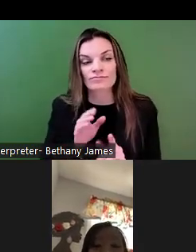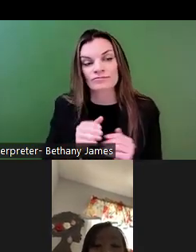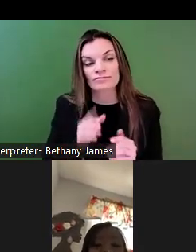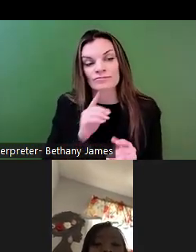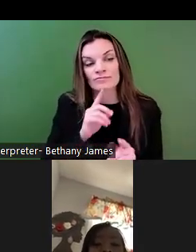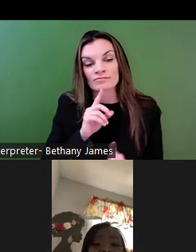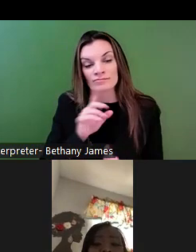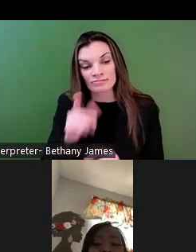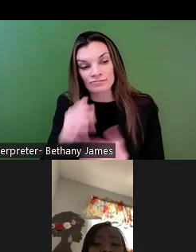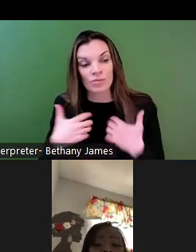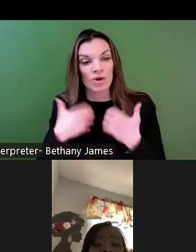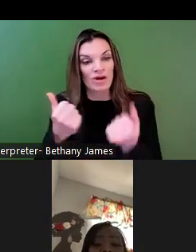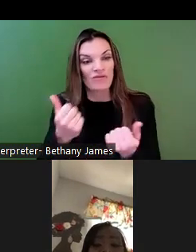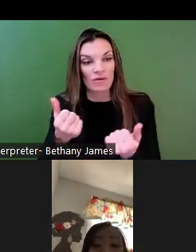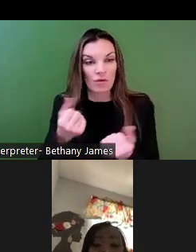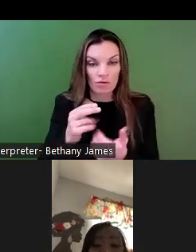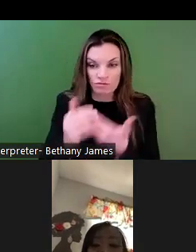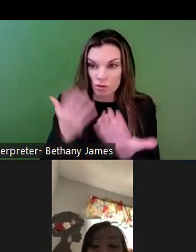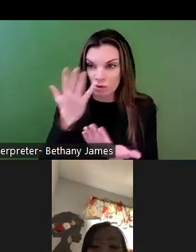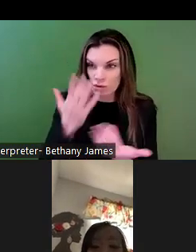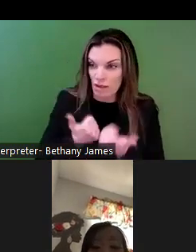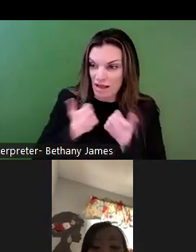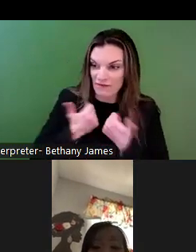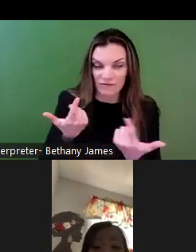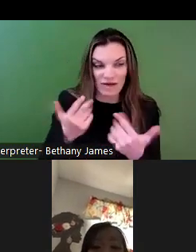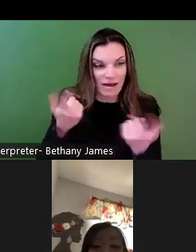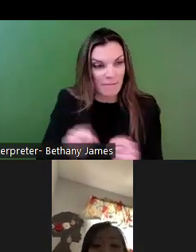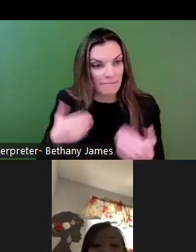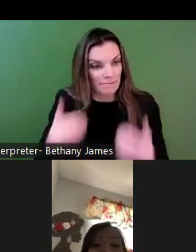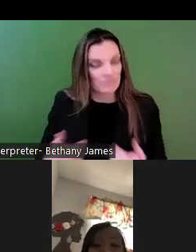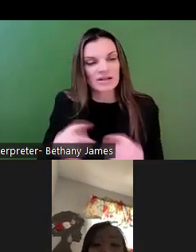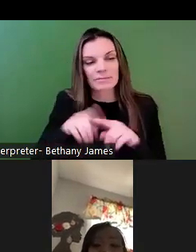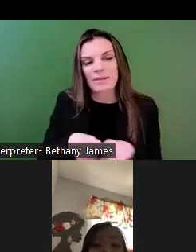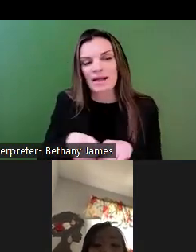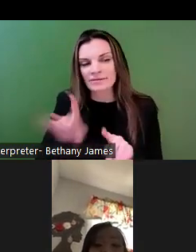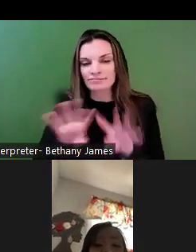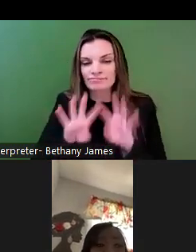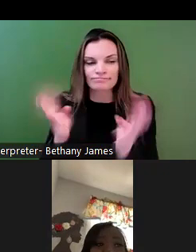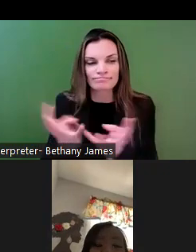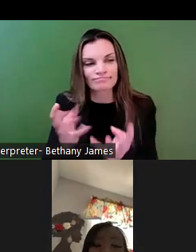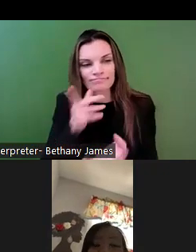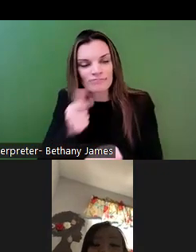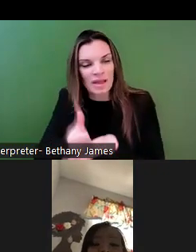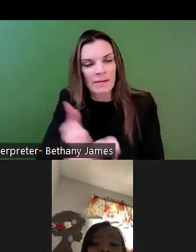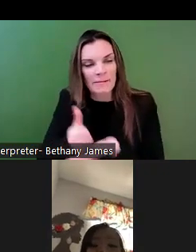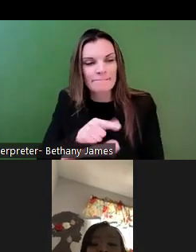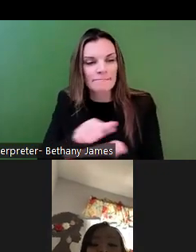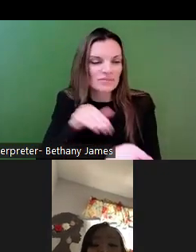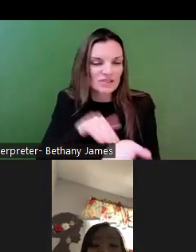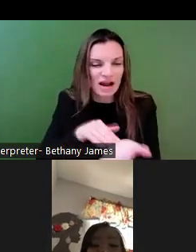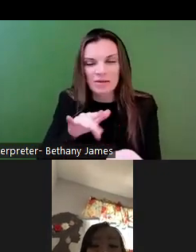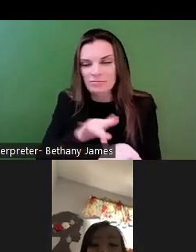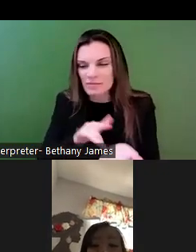rehabilitation process, and that all depends on a group of people that's going to be working with you. Now, sometimes that can take up to 3 months, 2 years. It just